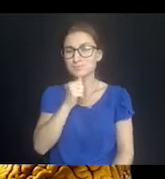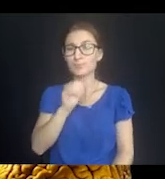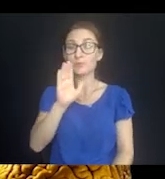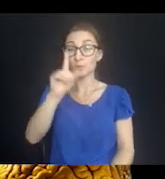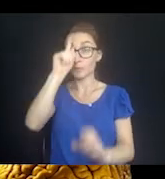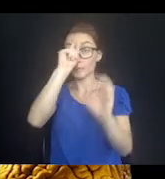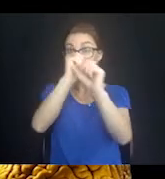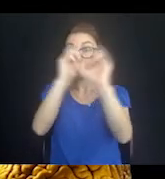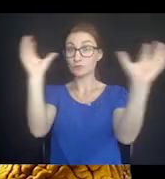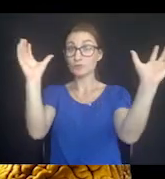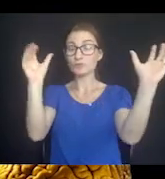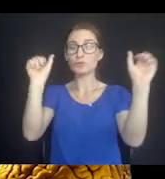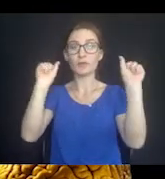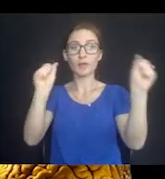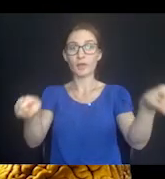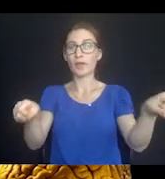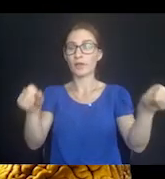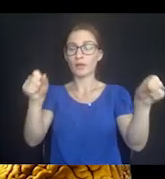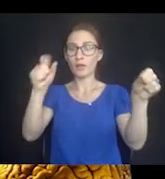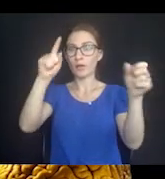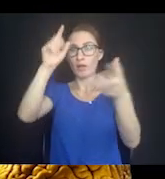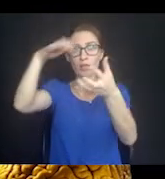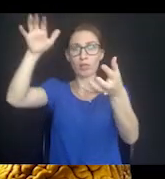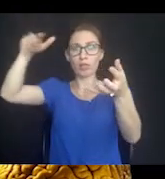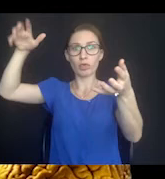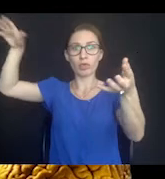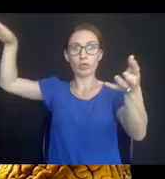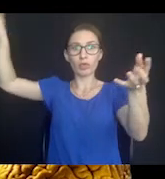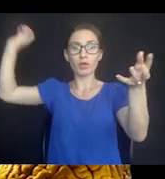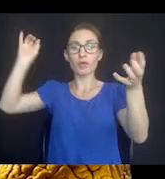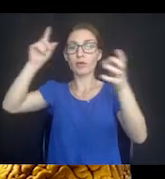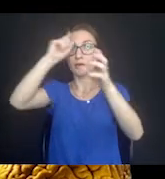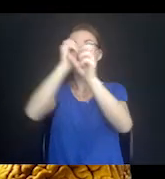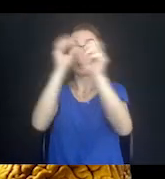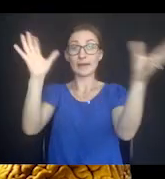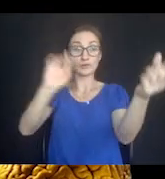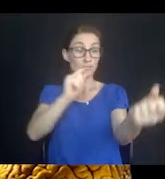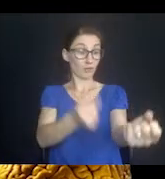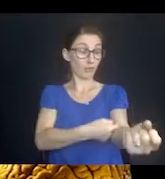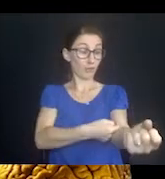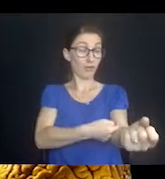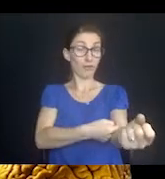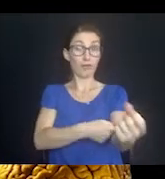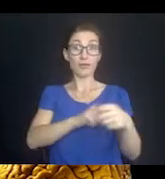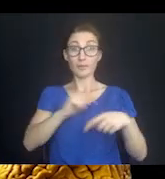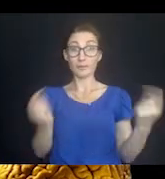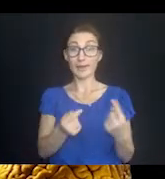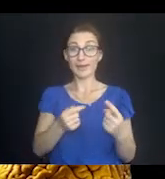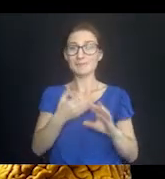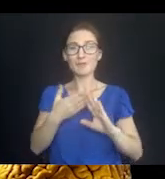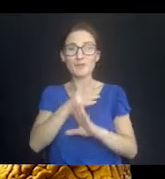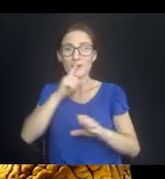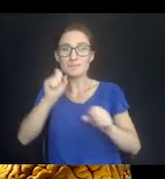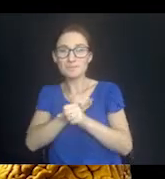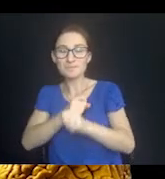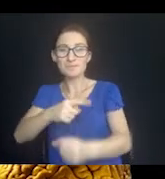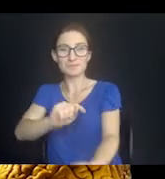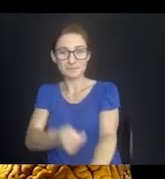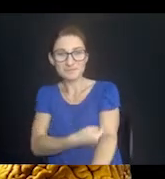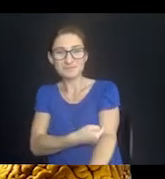or that the pain's going to be unbearable. Your imagination can get away from you, and you can start,